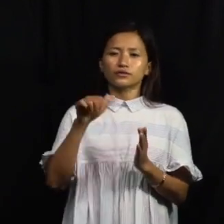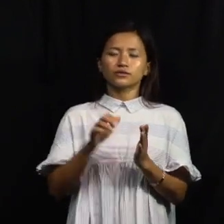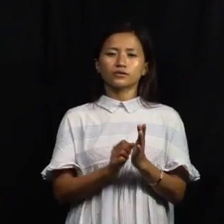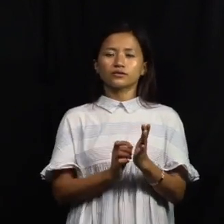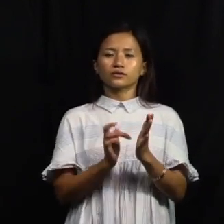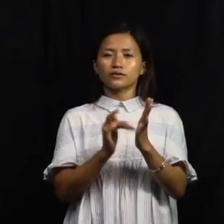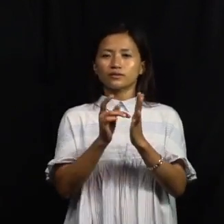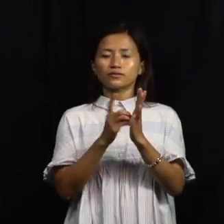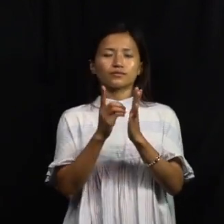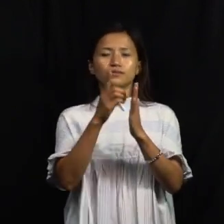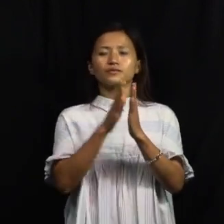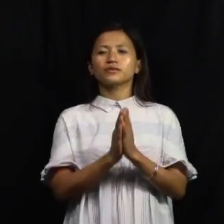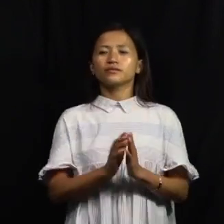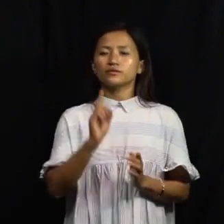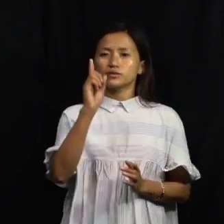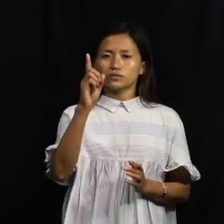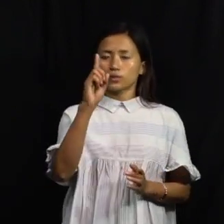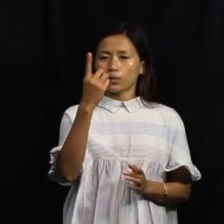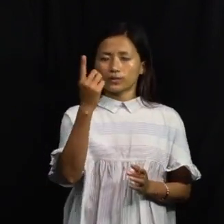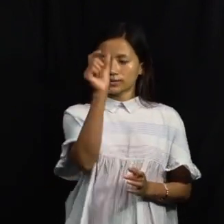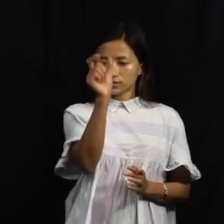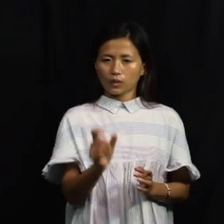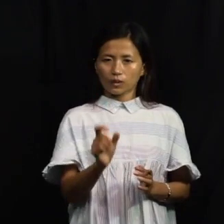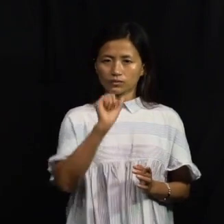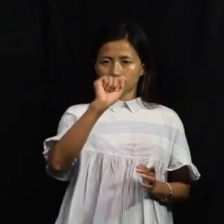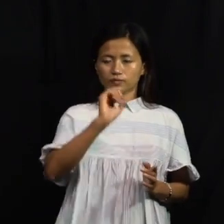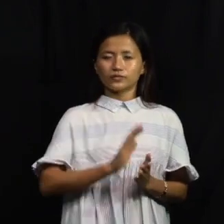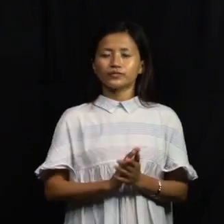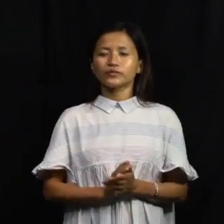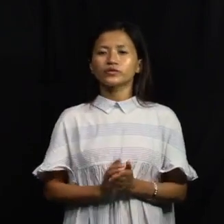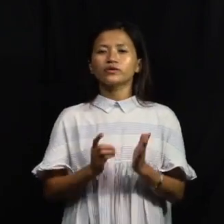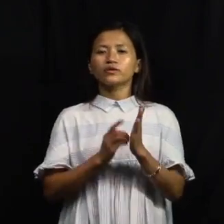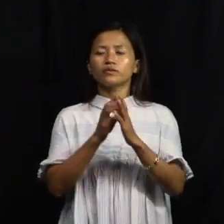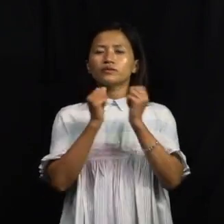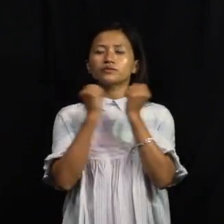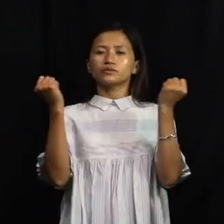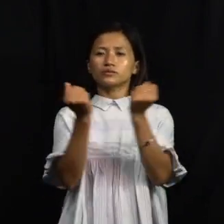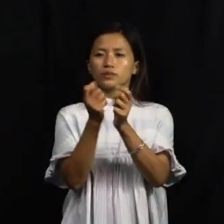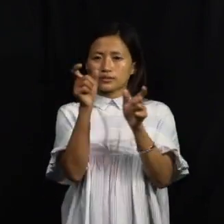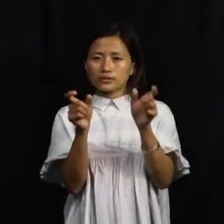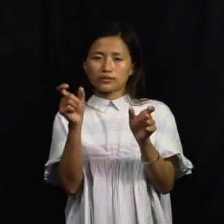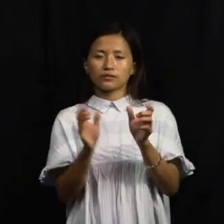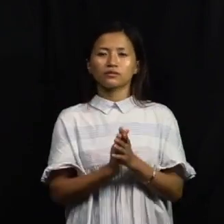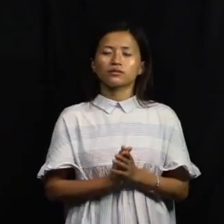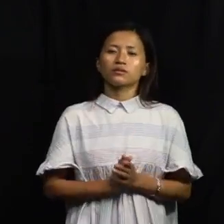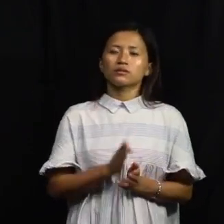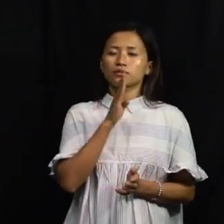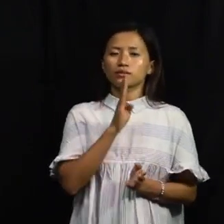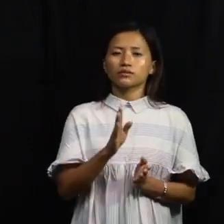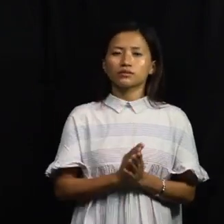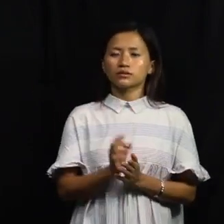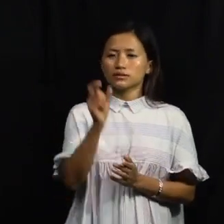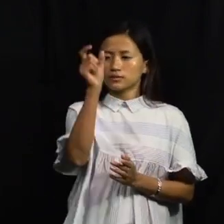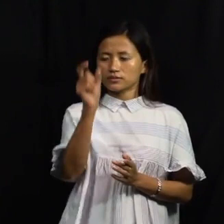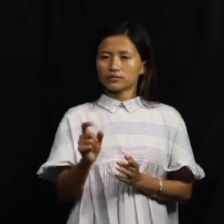in the individual, it leads to development of the society. How development of the society? Because